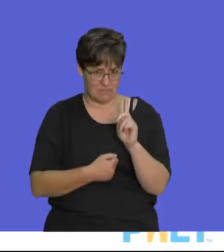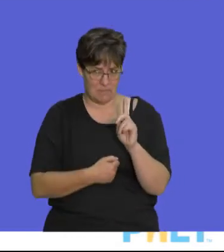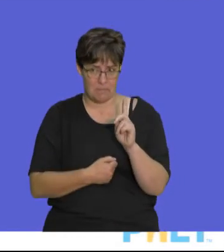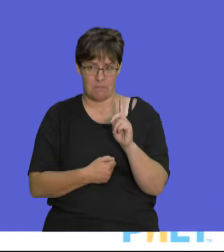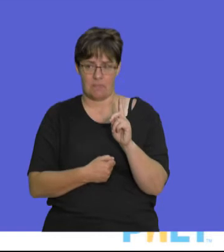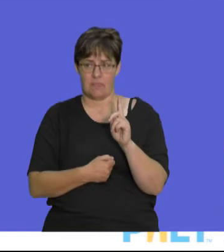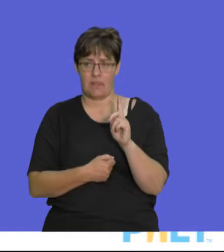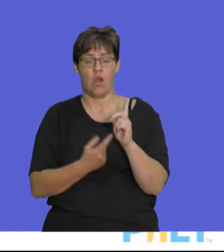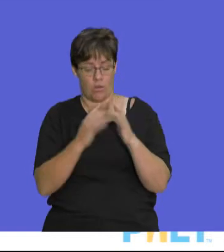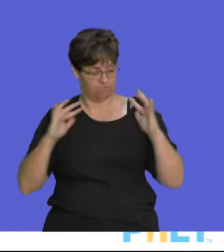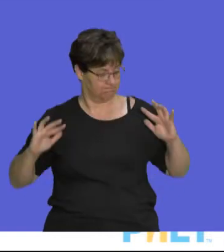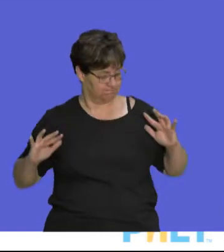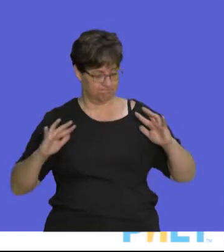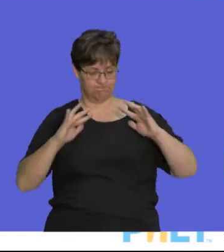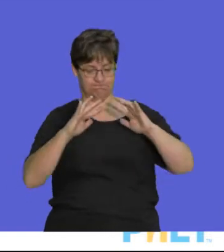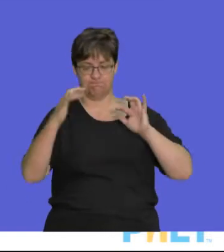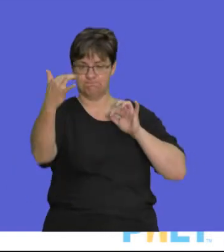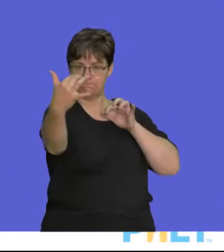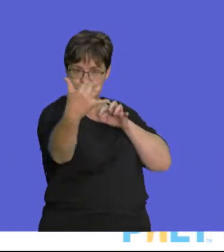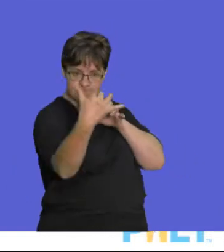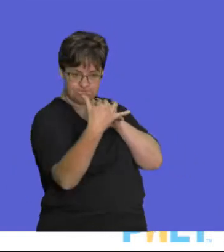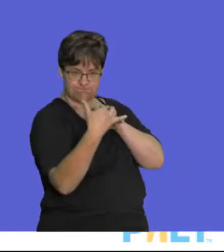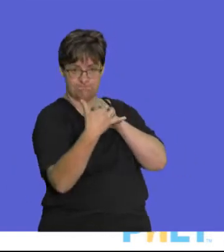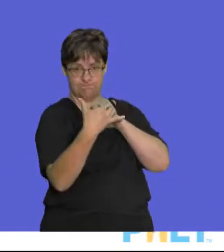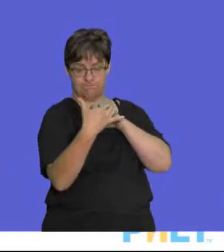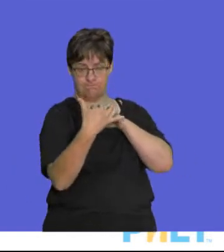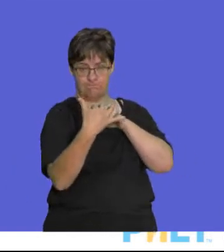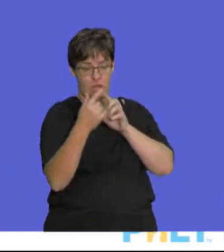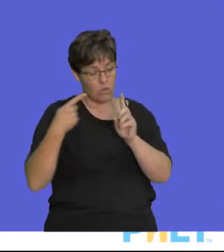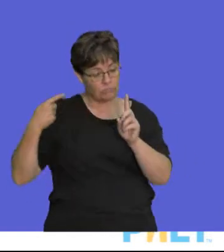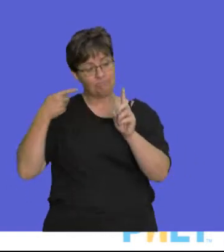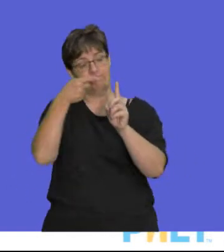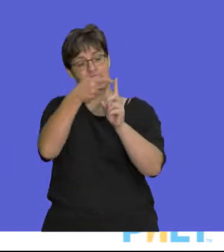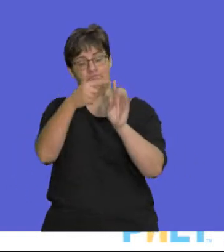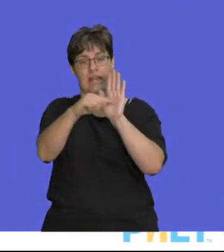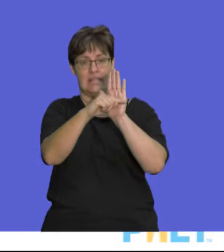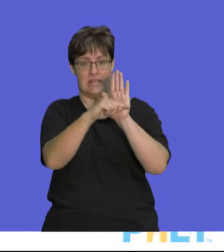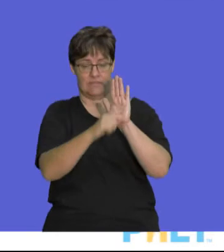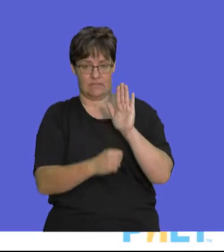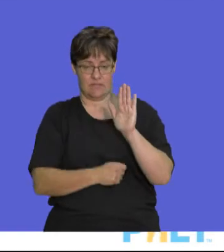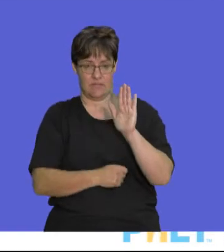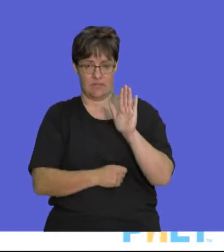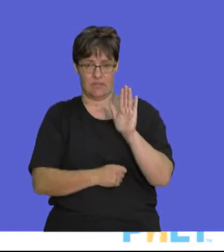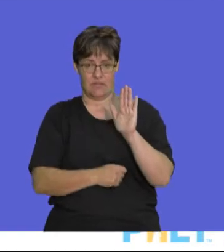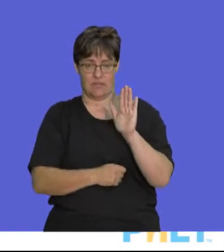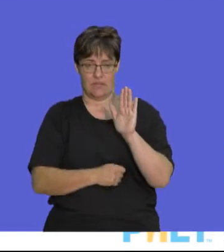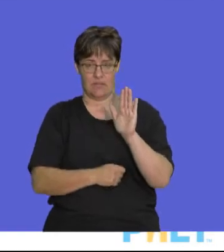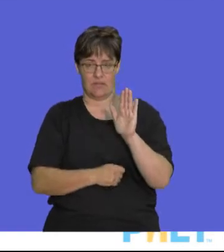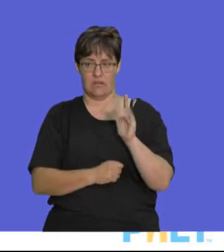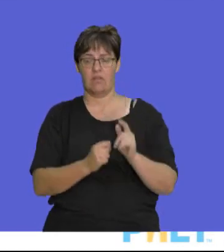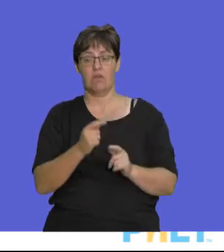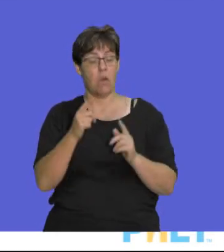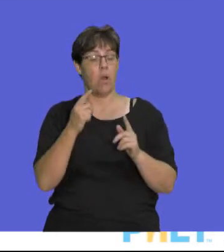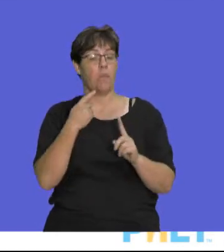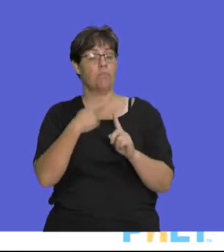negative point charge for argument's sake. You know, it also shows that, okay, the direction of the field is towards the negative charge. Now we